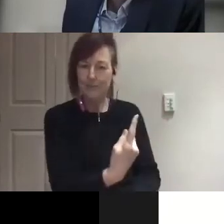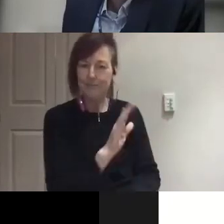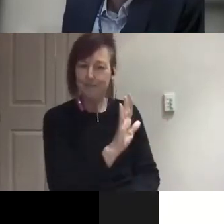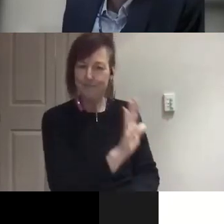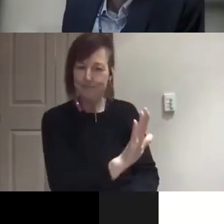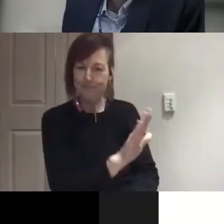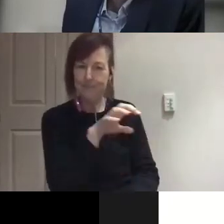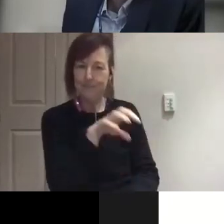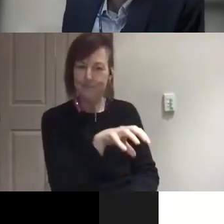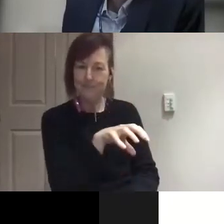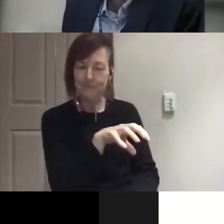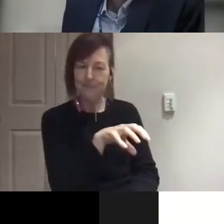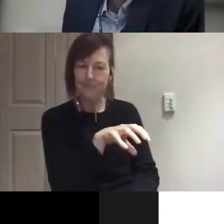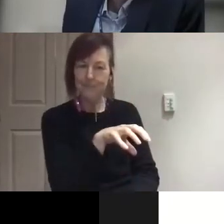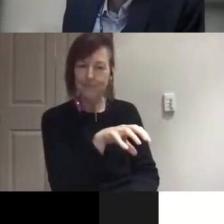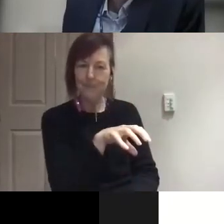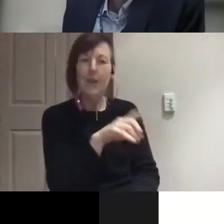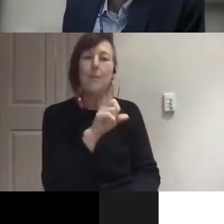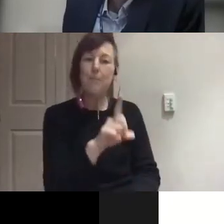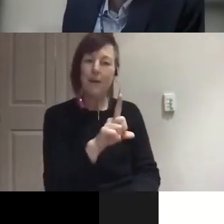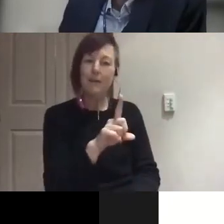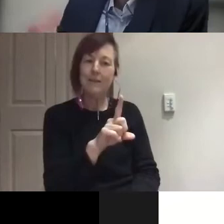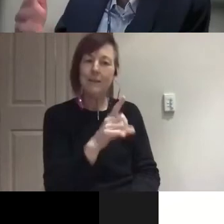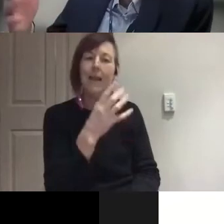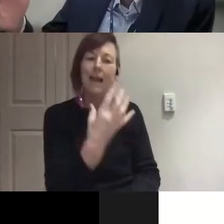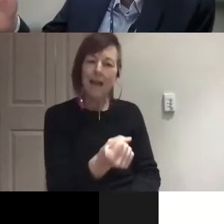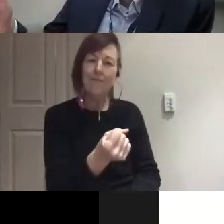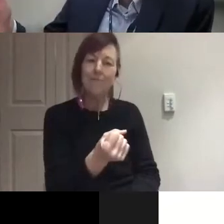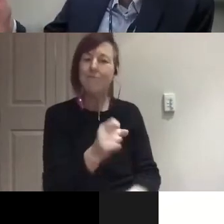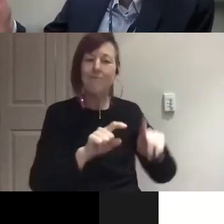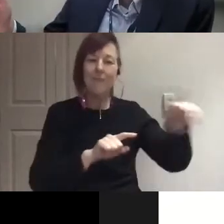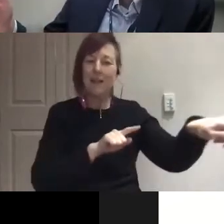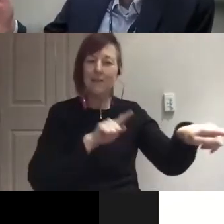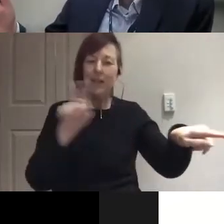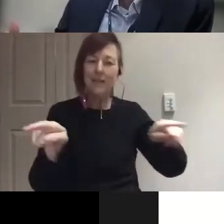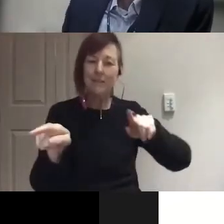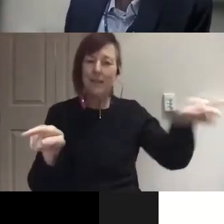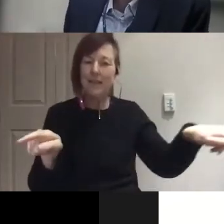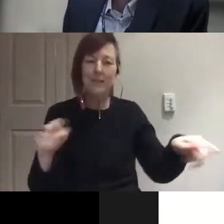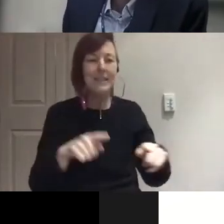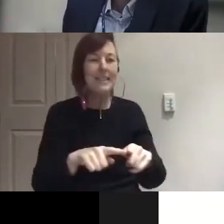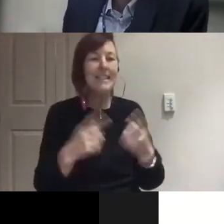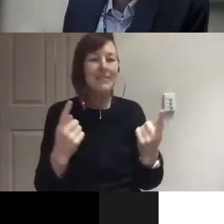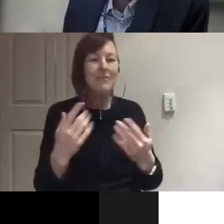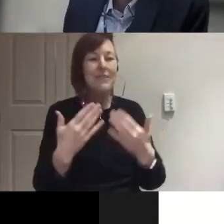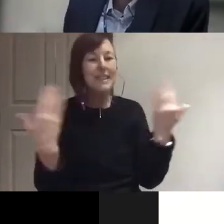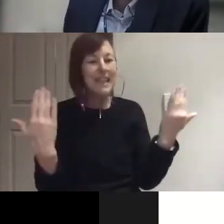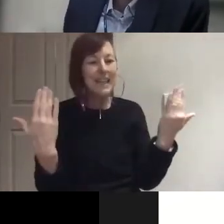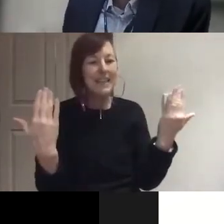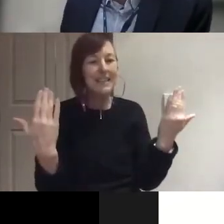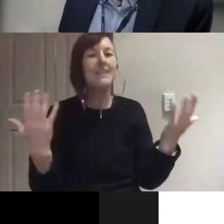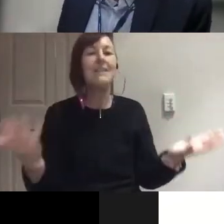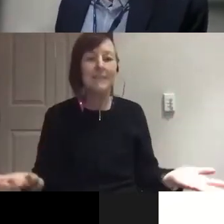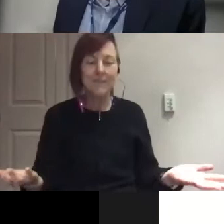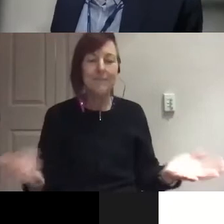But they've been at different locations that are tier 1, so they have different tier 1 days. So tier 1. What day is their